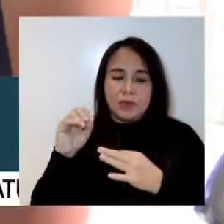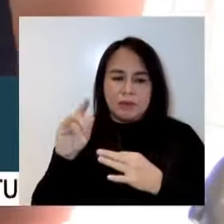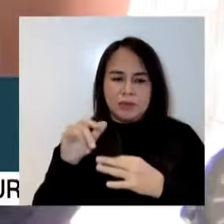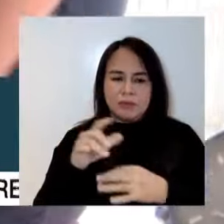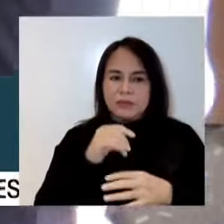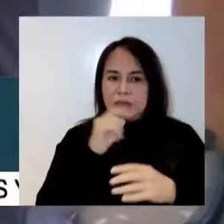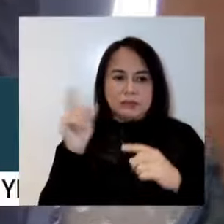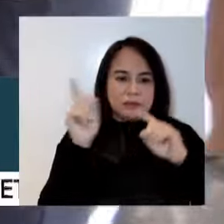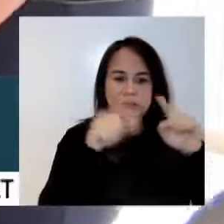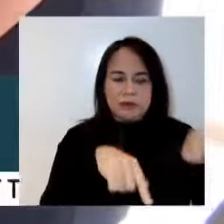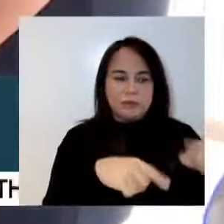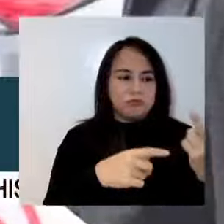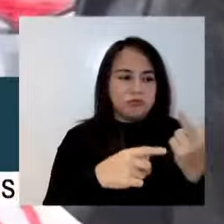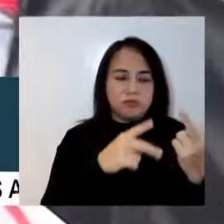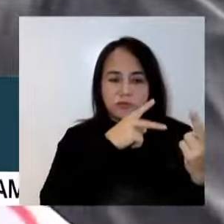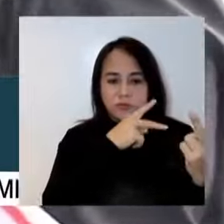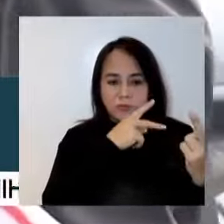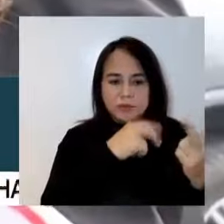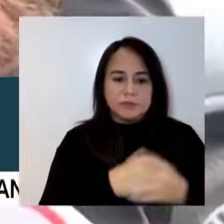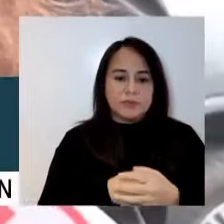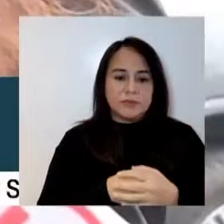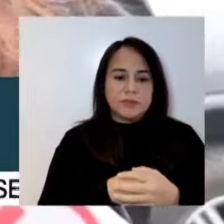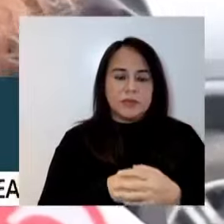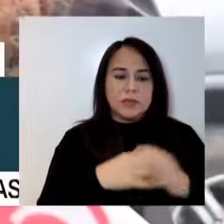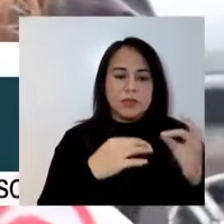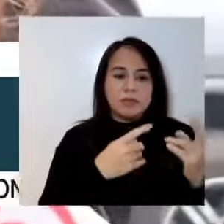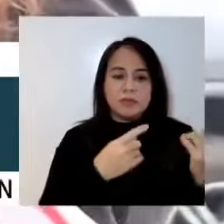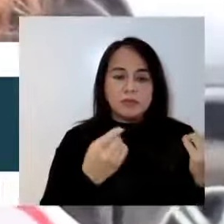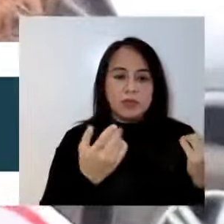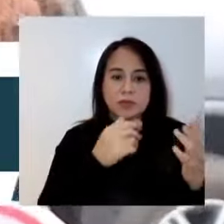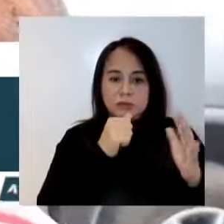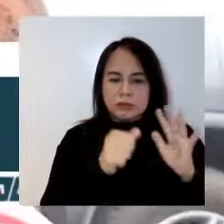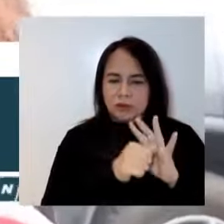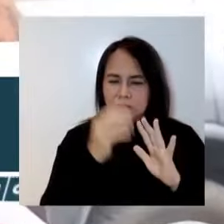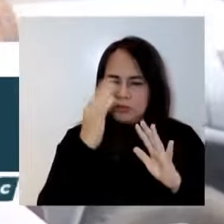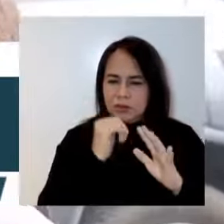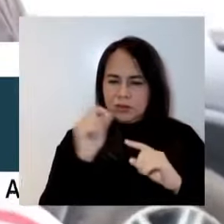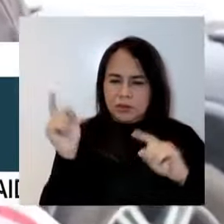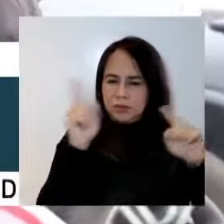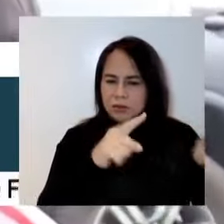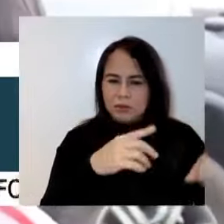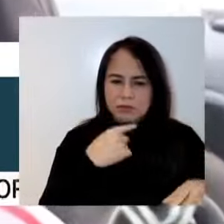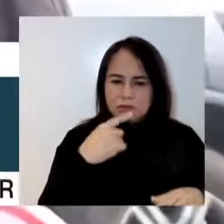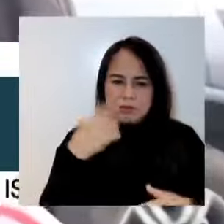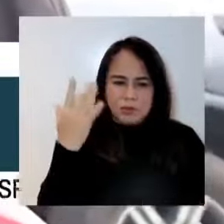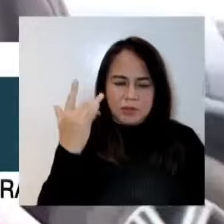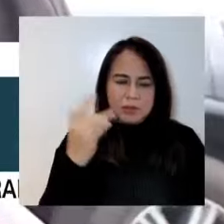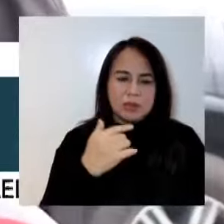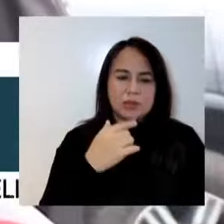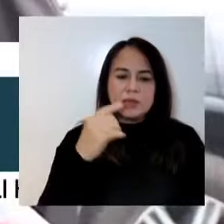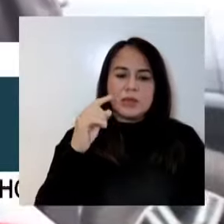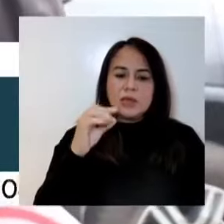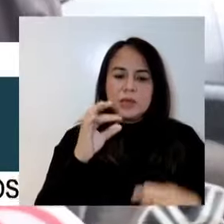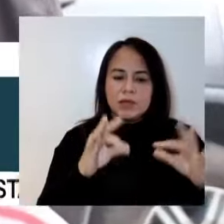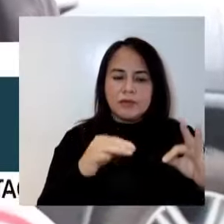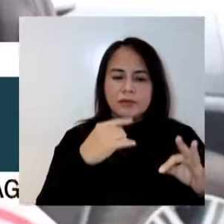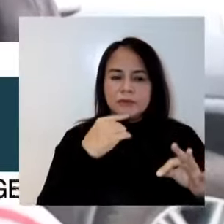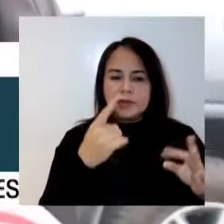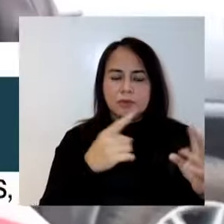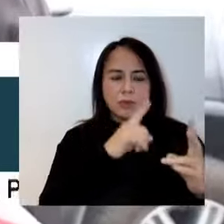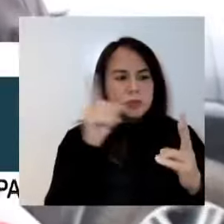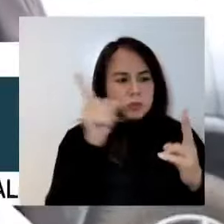two suspects. Kung sila walang itinatago, bakit hindi sila magsasalita, di ba? Sana kahit sino magtanong sa